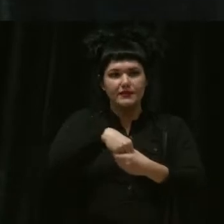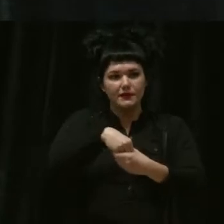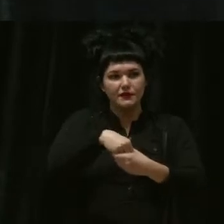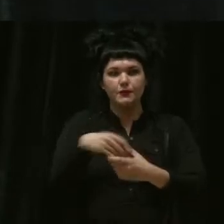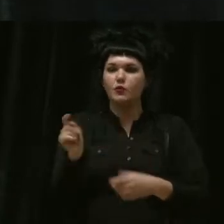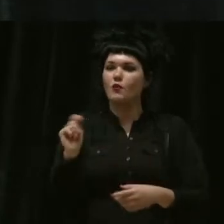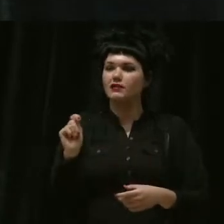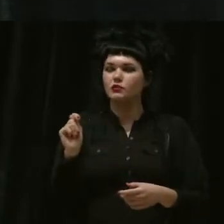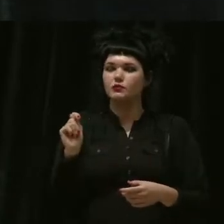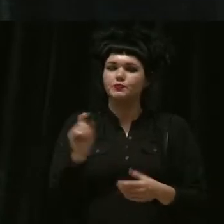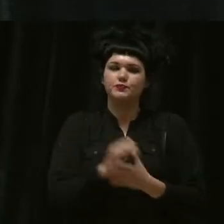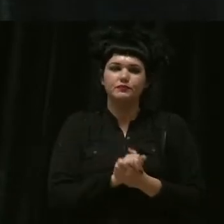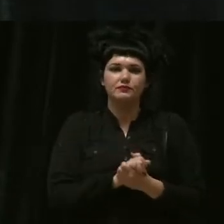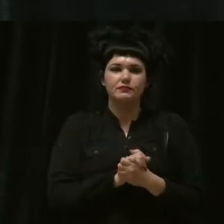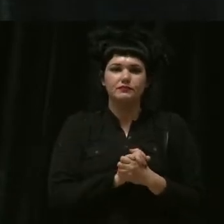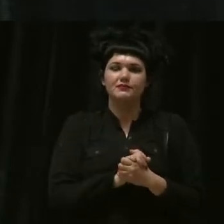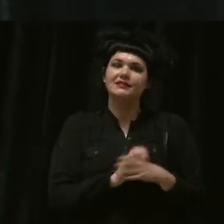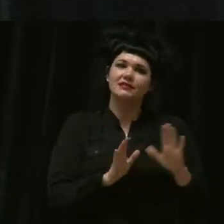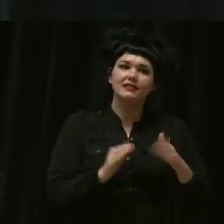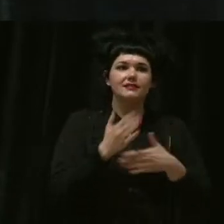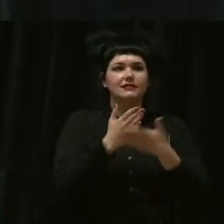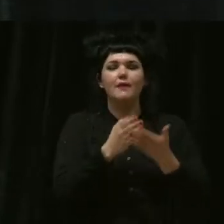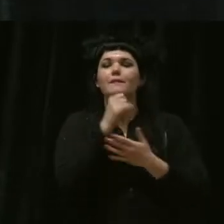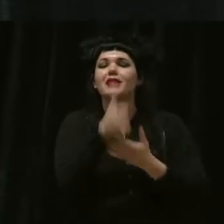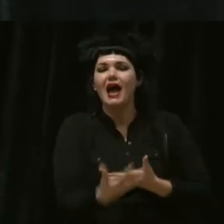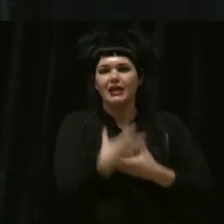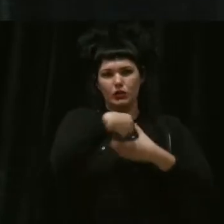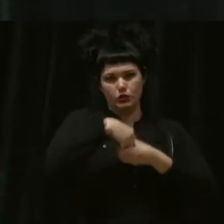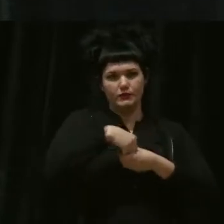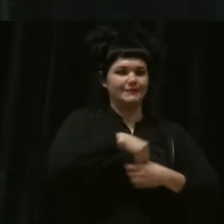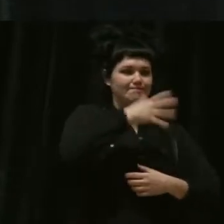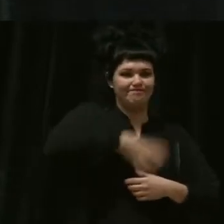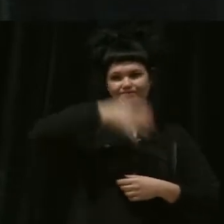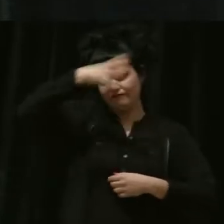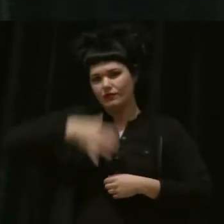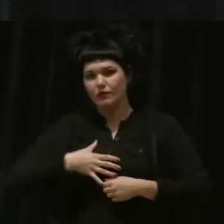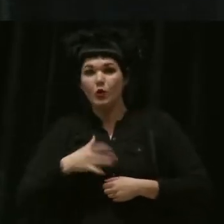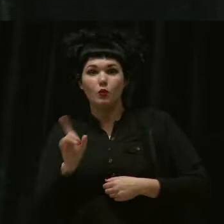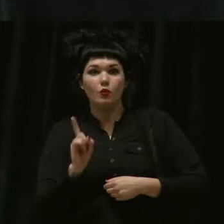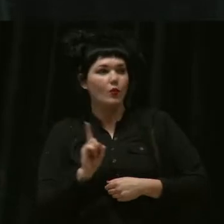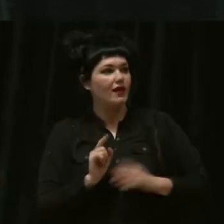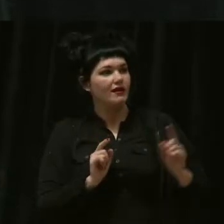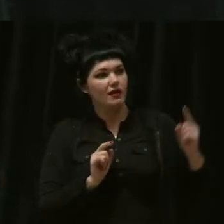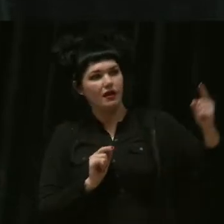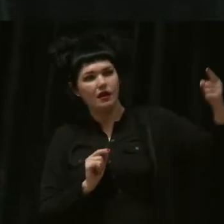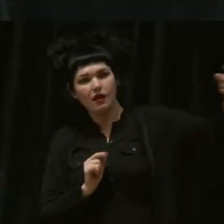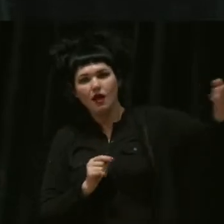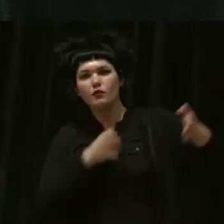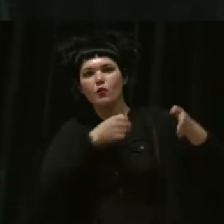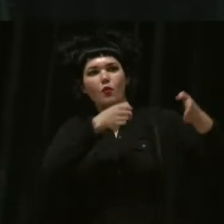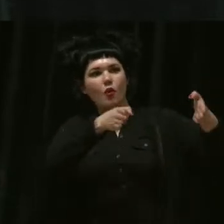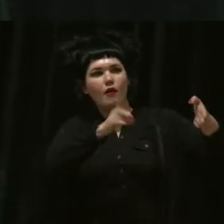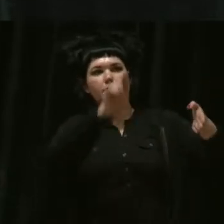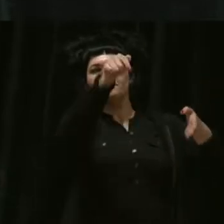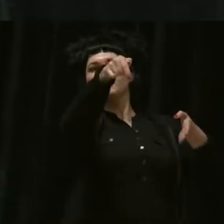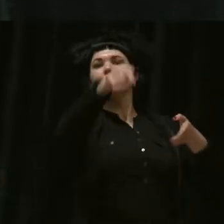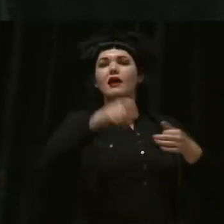restrooms that are not as inclusive that are located down at the end of the hallway, and then we